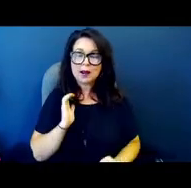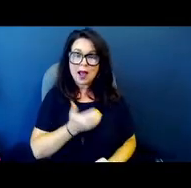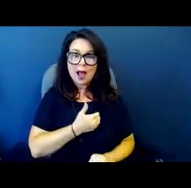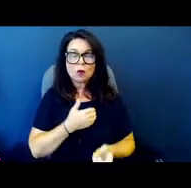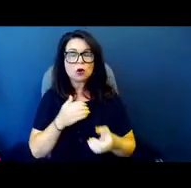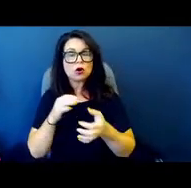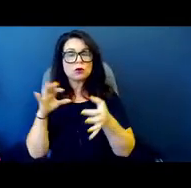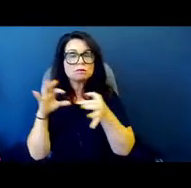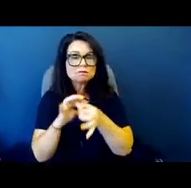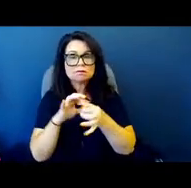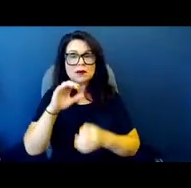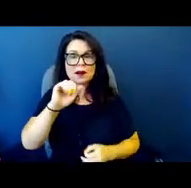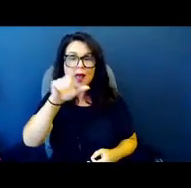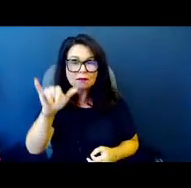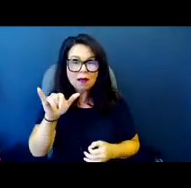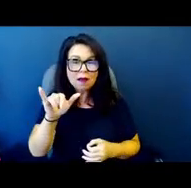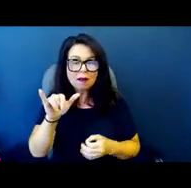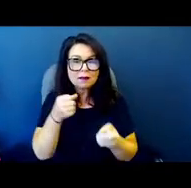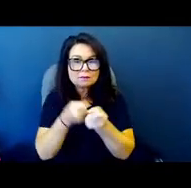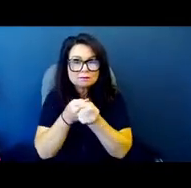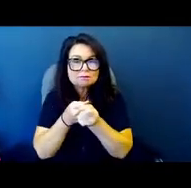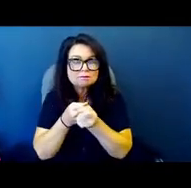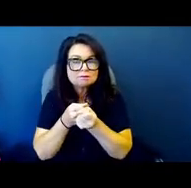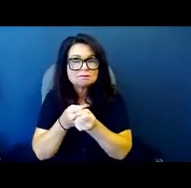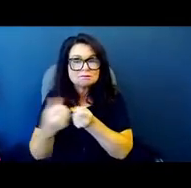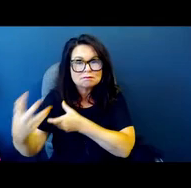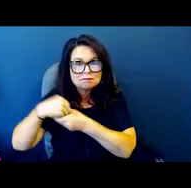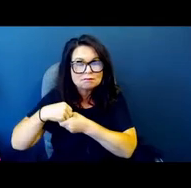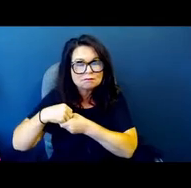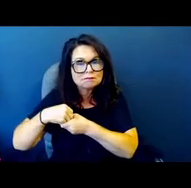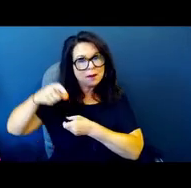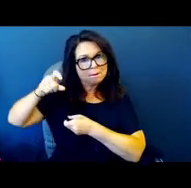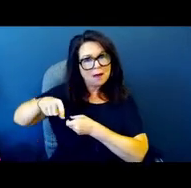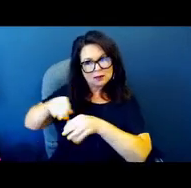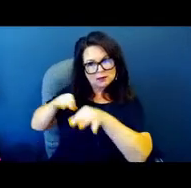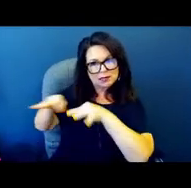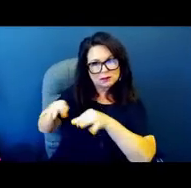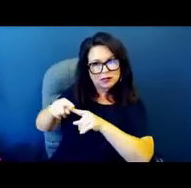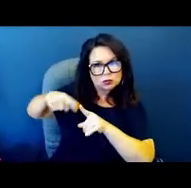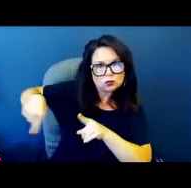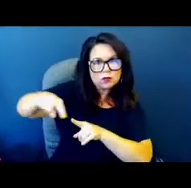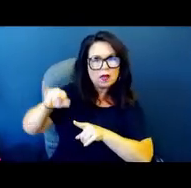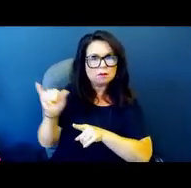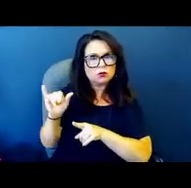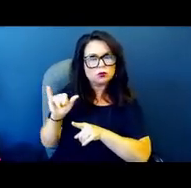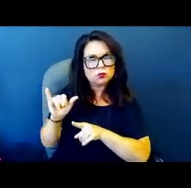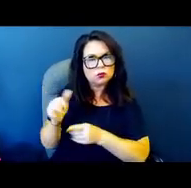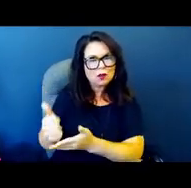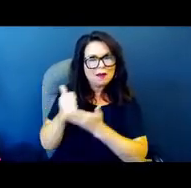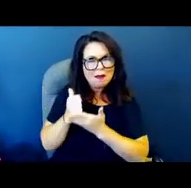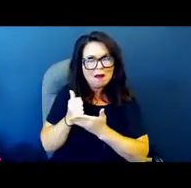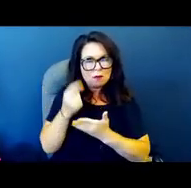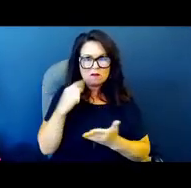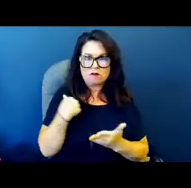won't shift the needle far enough in a forward direction if it's